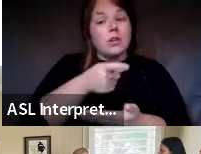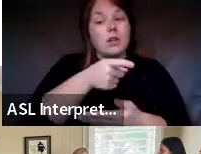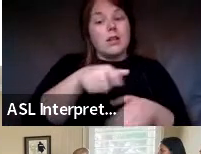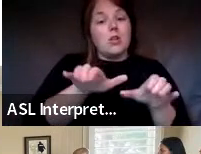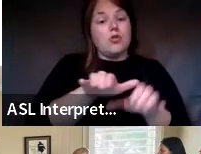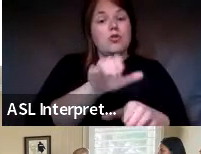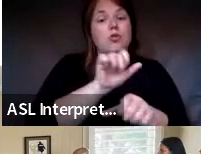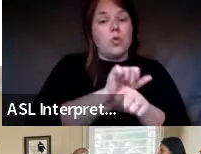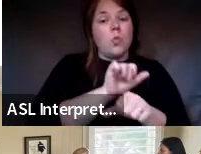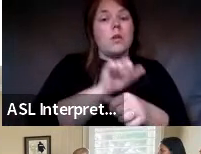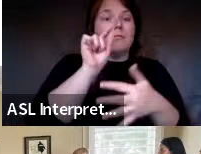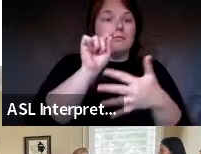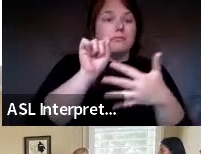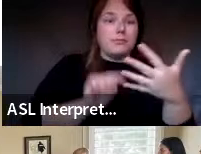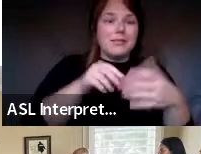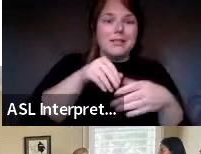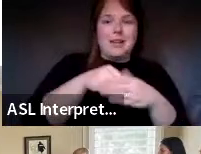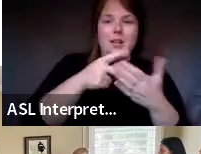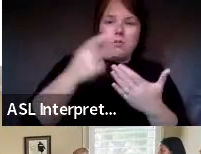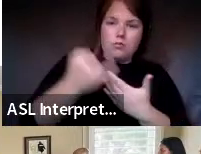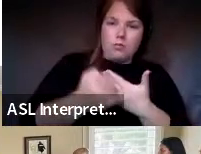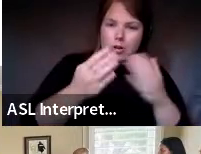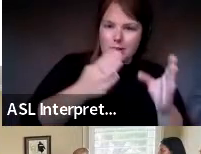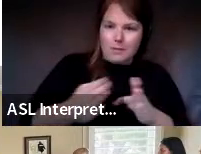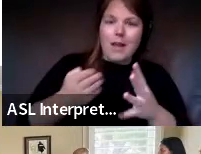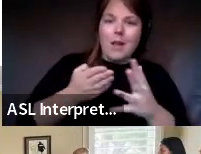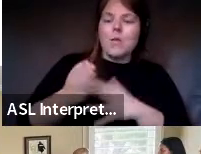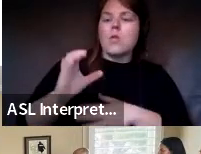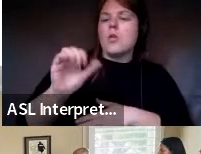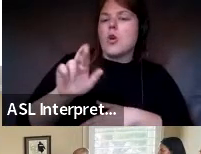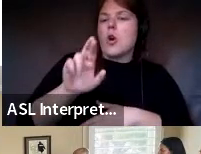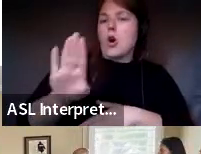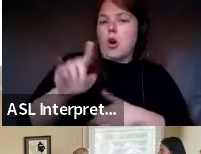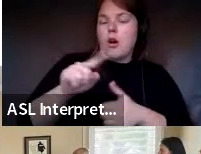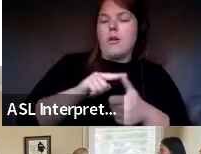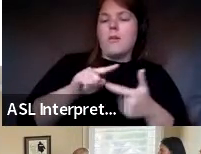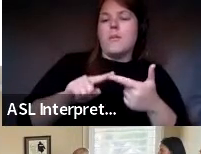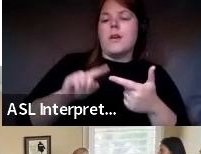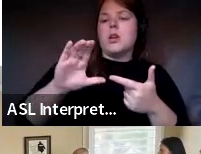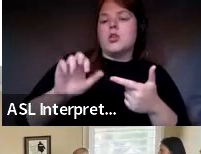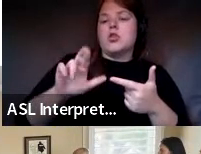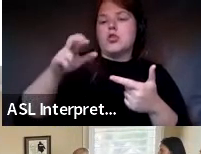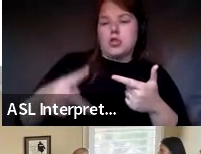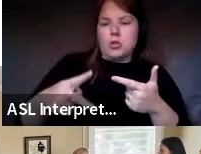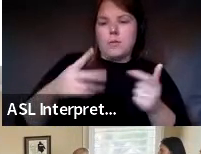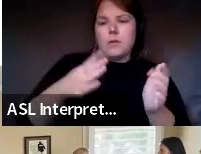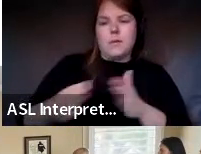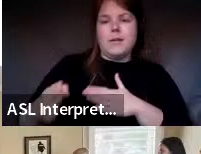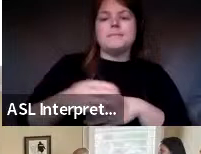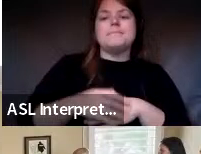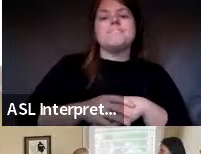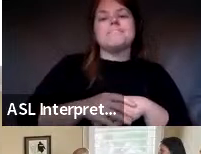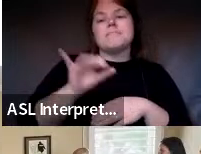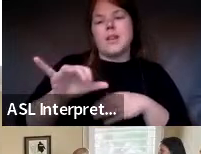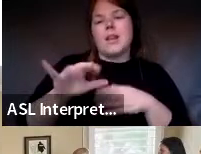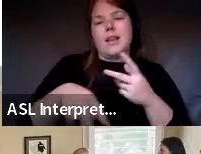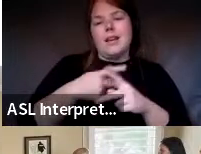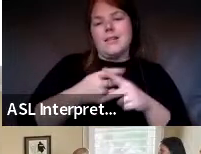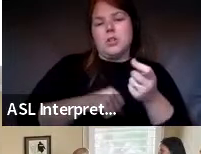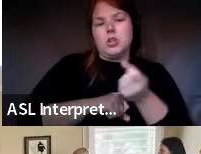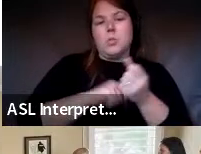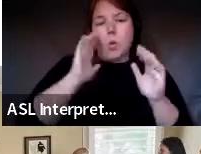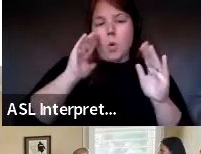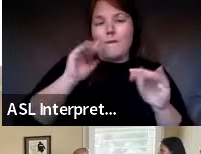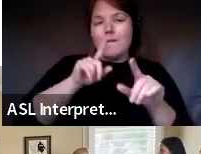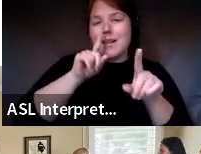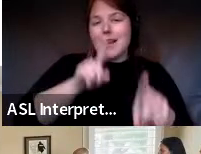outlined in the project plan, through CARB and through your SERP, and as is outlined in kind of our support for that funding. So I hope that helps